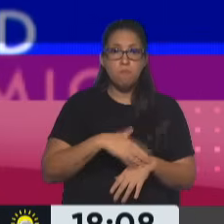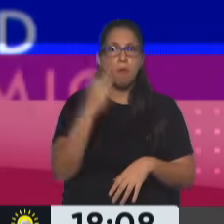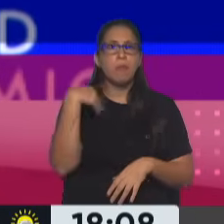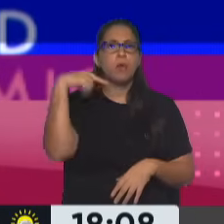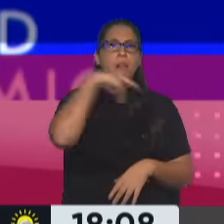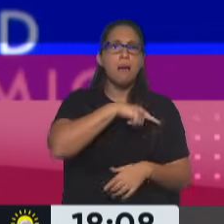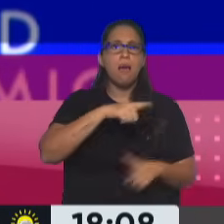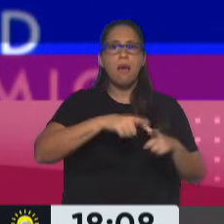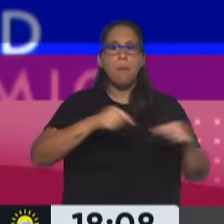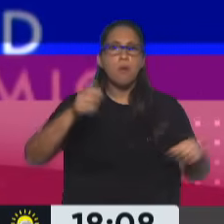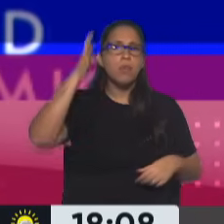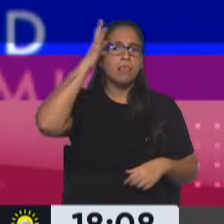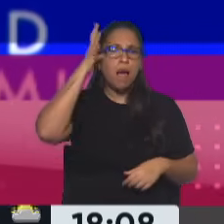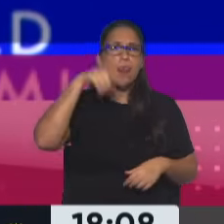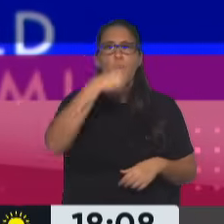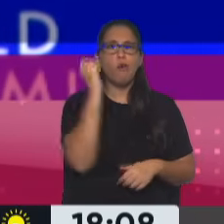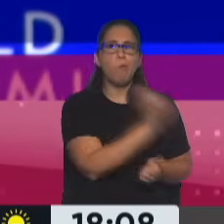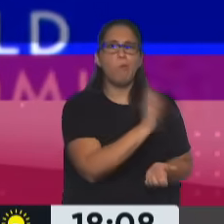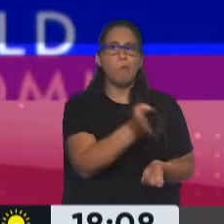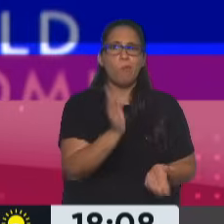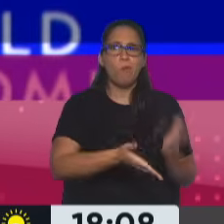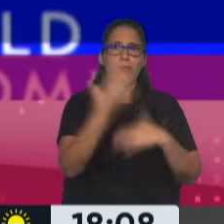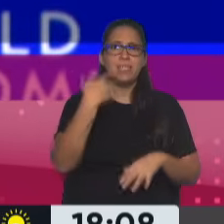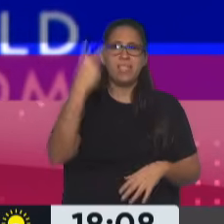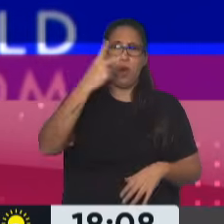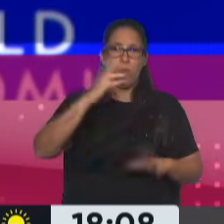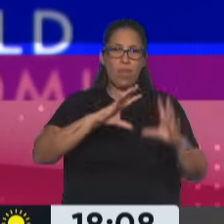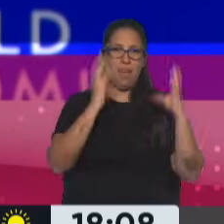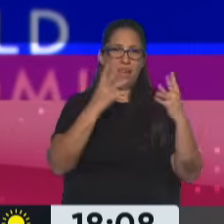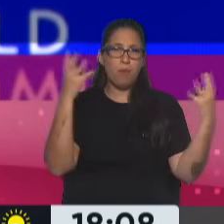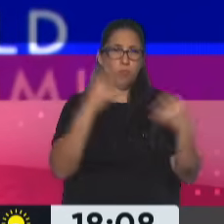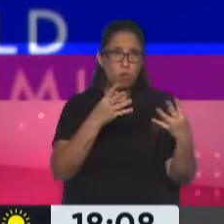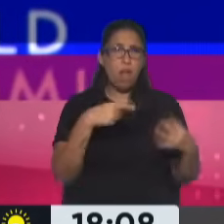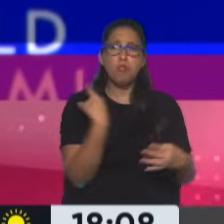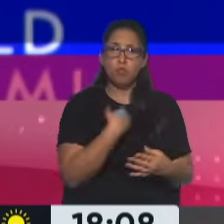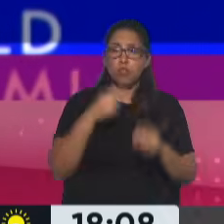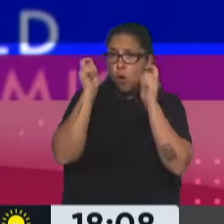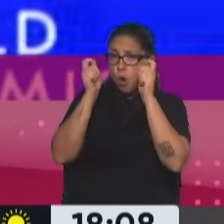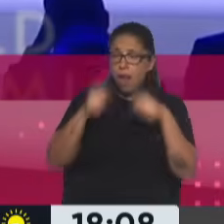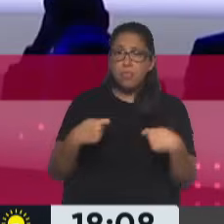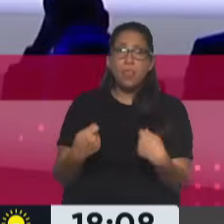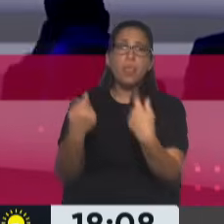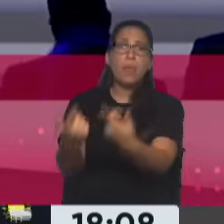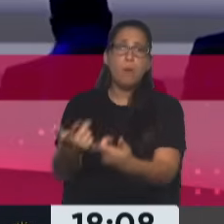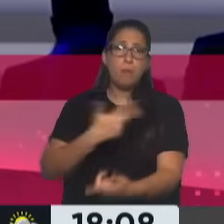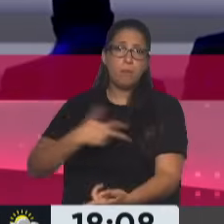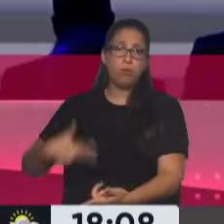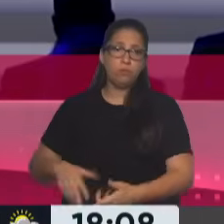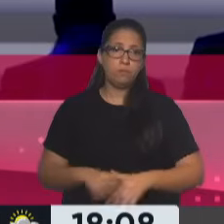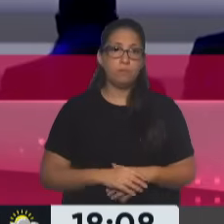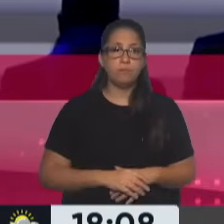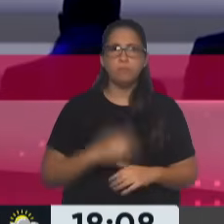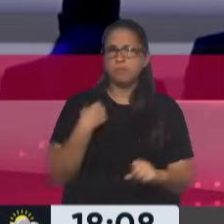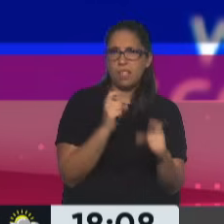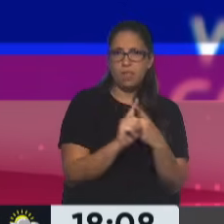the Germans, the Japanese, the Italians, and others in World War II. We gave it back to them. Let me be